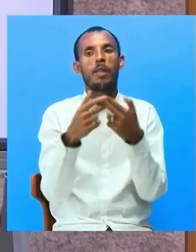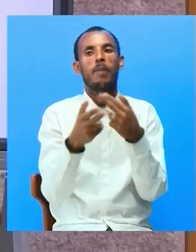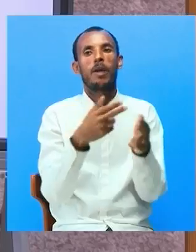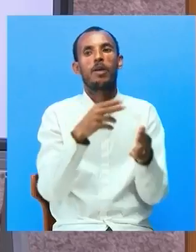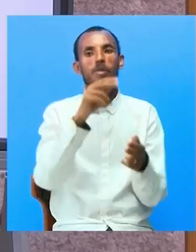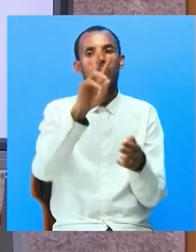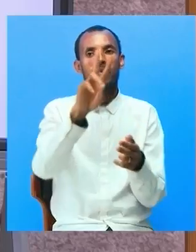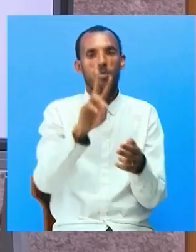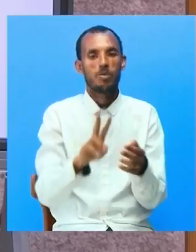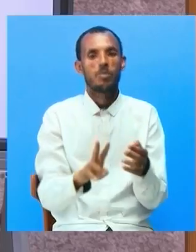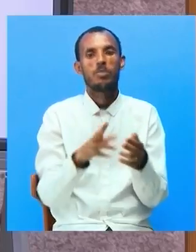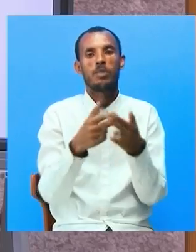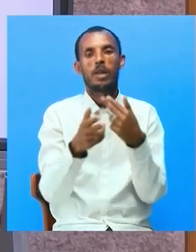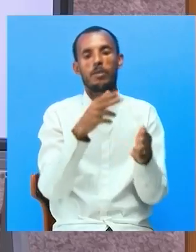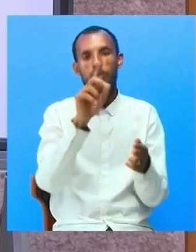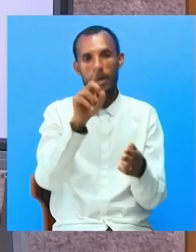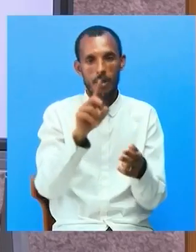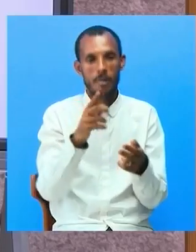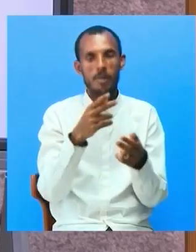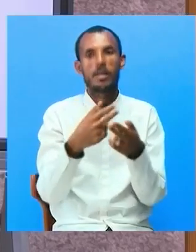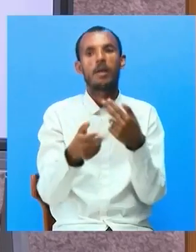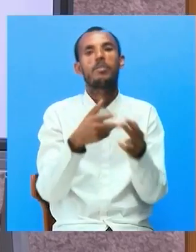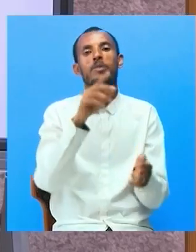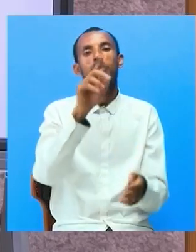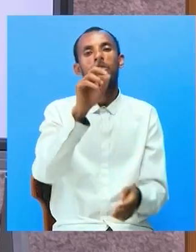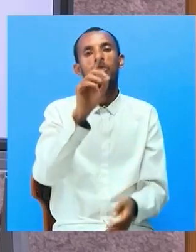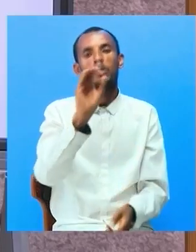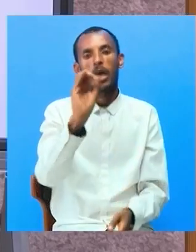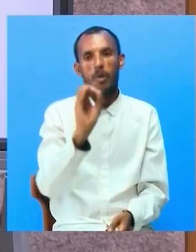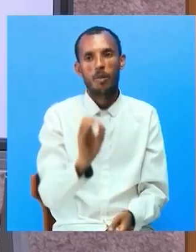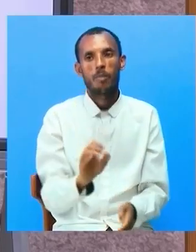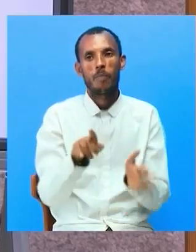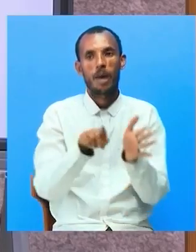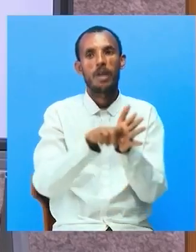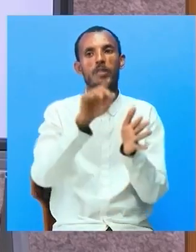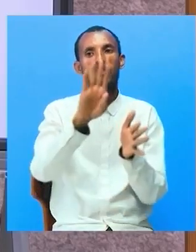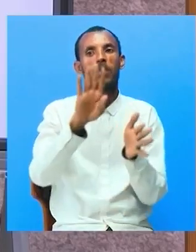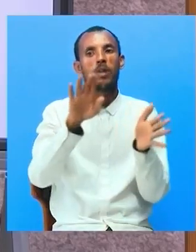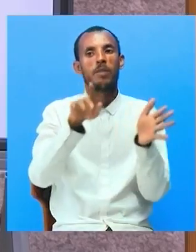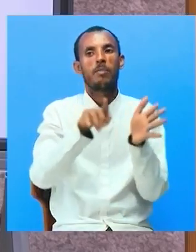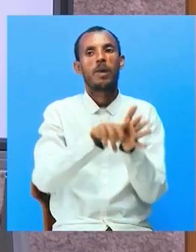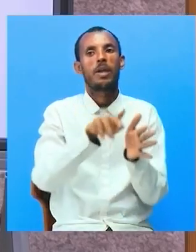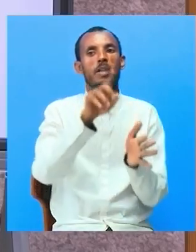2, by 1, by 0, and you have these results, minus 4, minus 2,